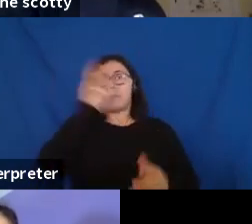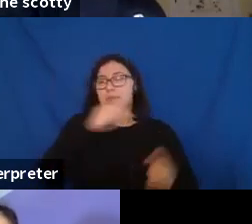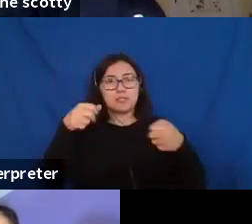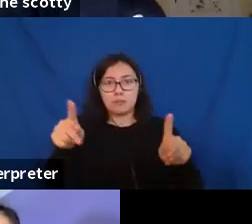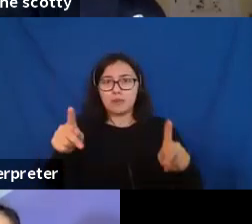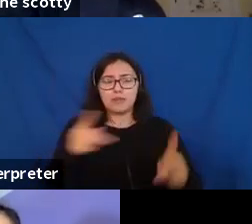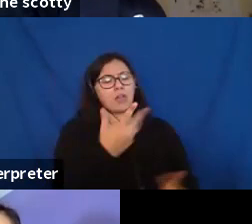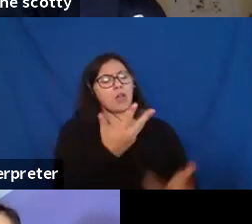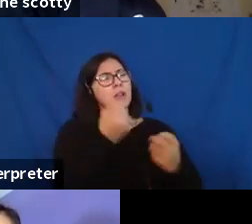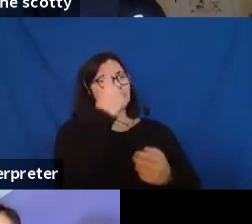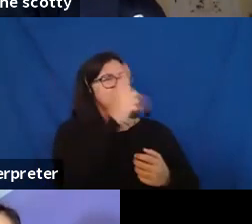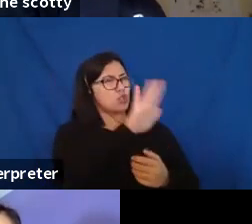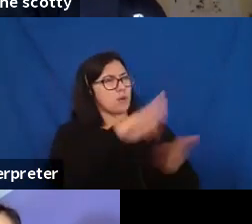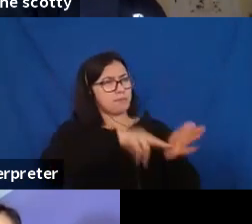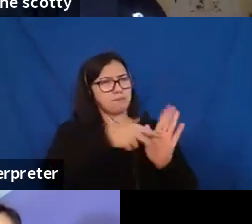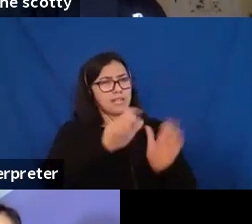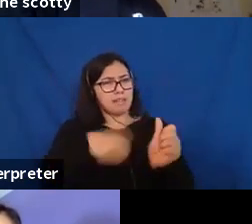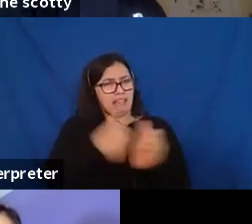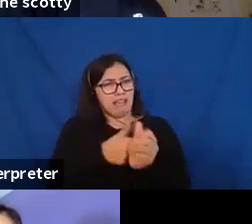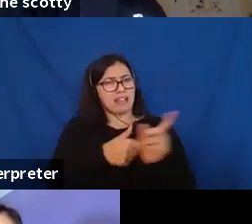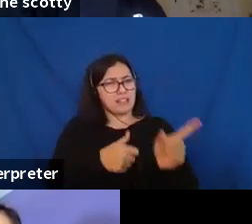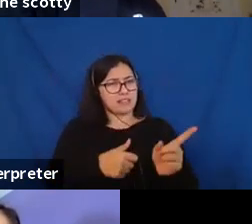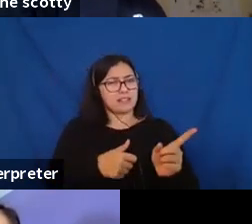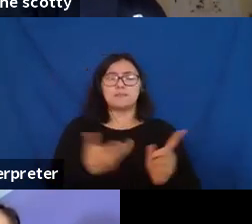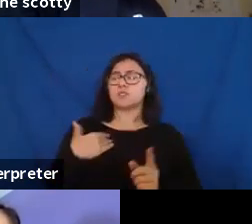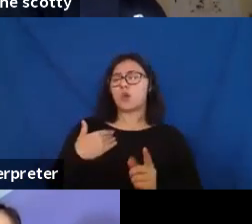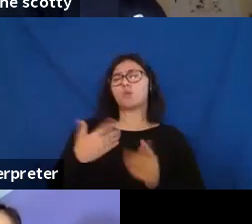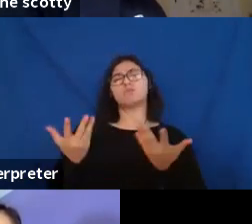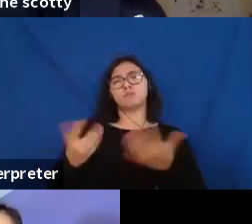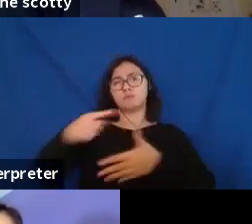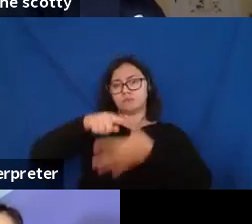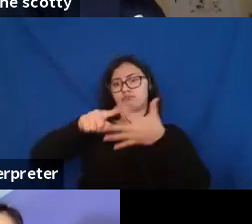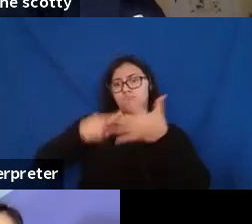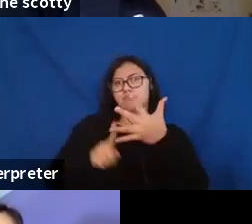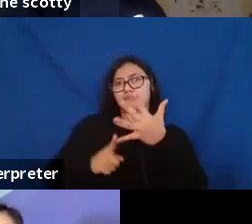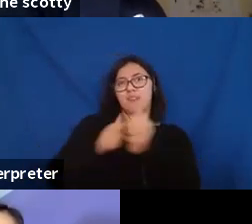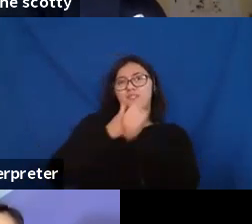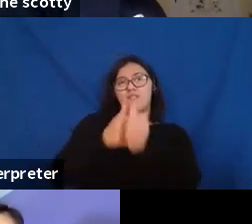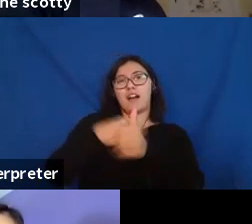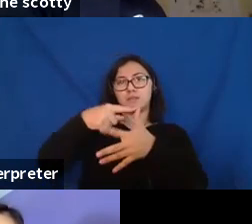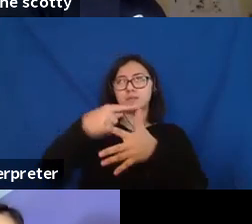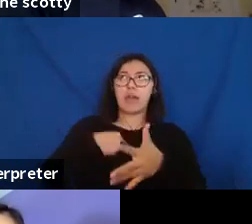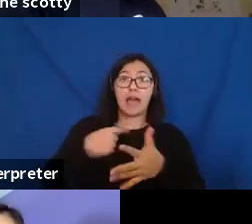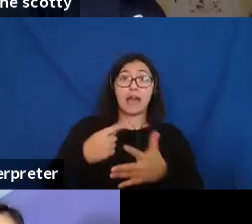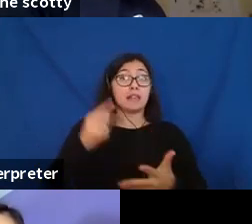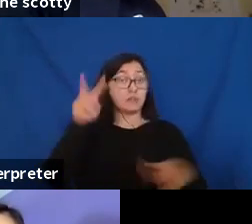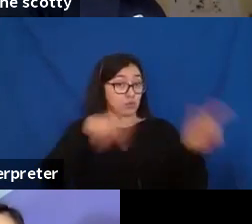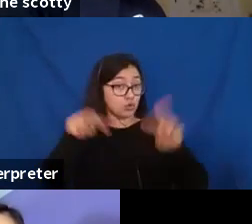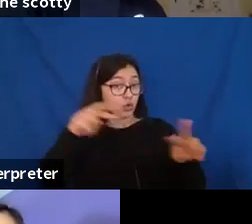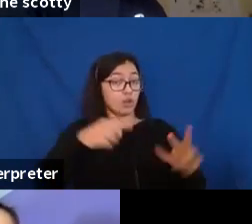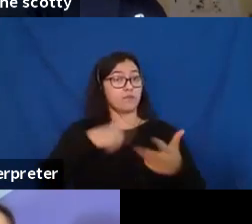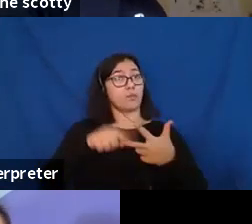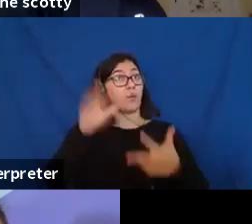were thinking. So there's the template. This is what I observed. This is how I felt about it. This is the context of why it concerned